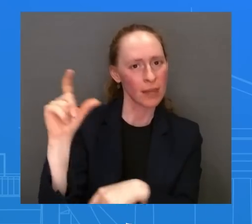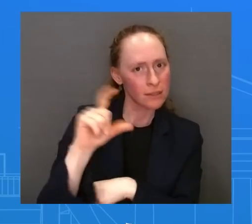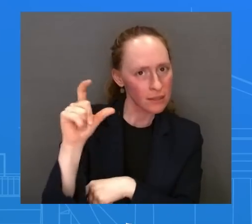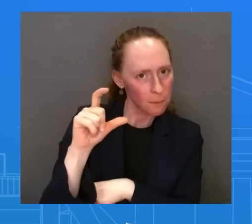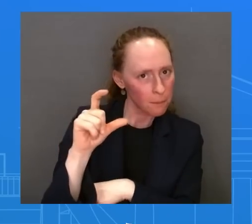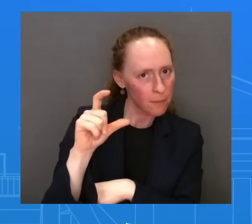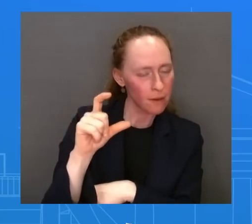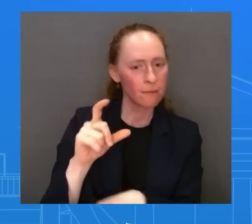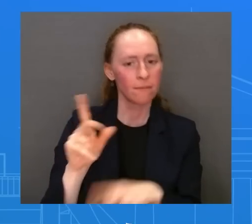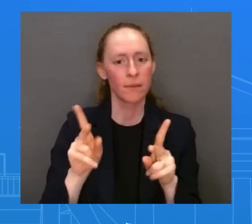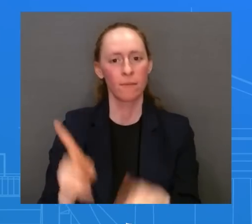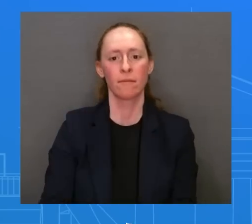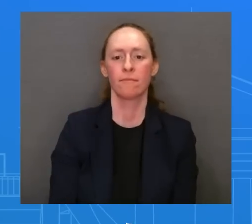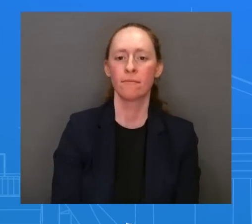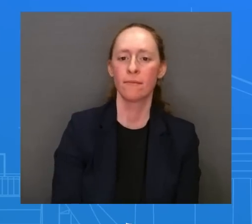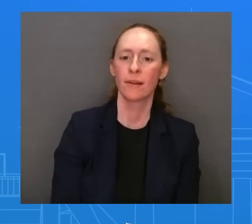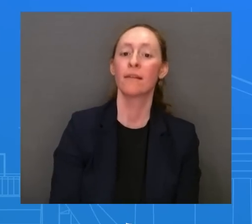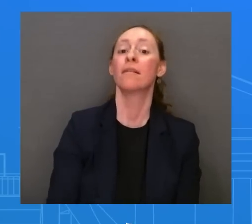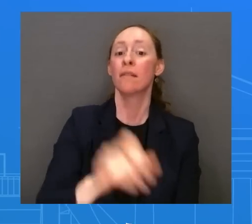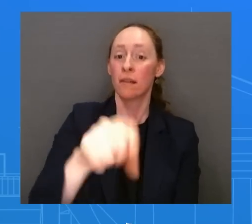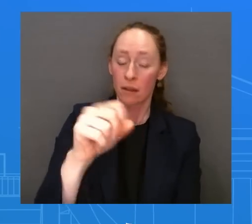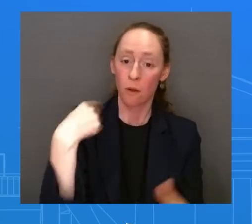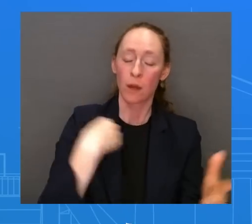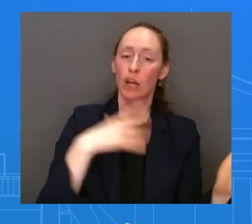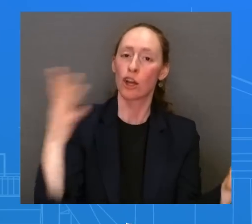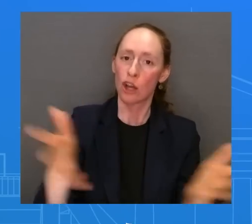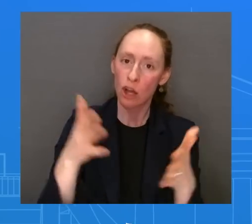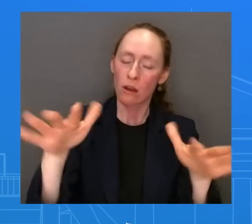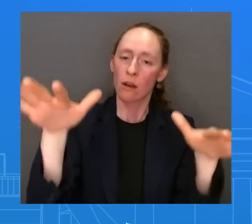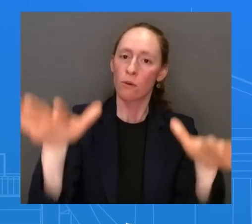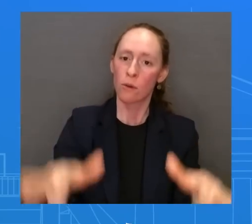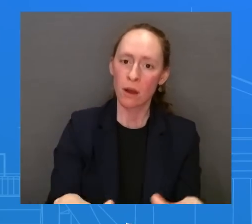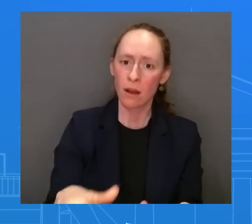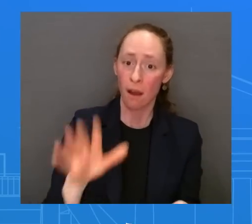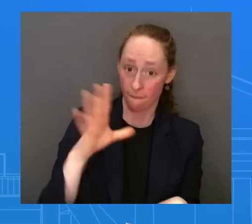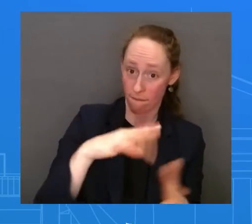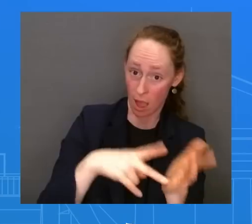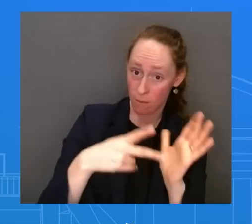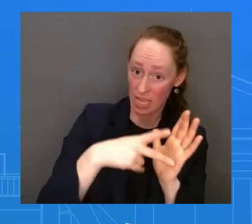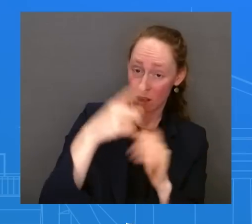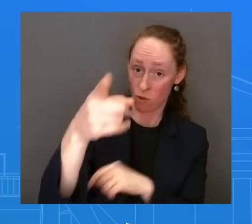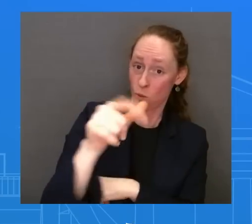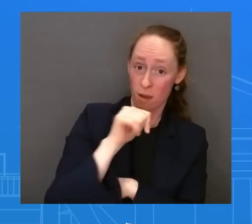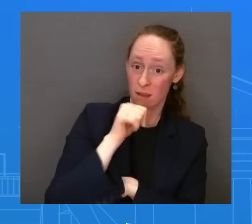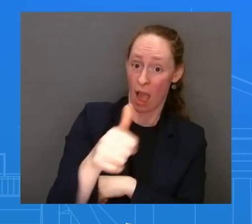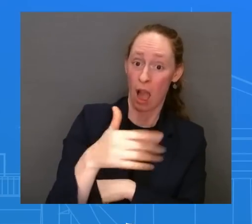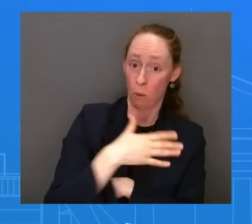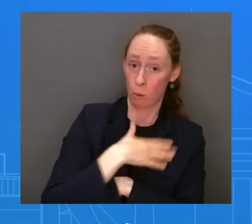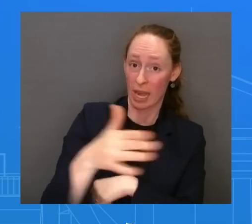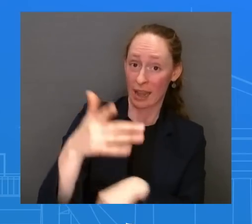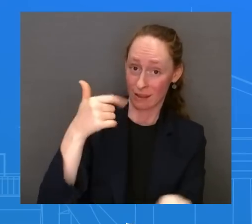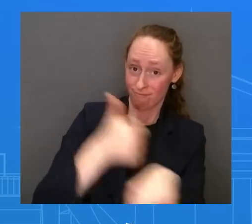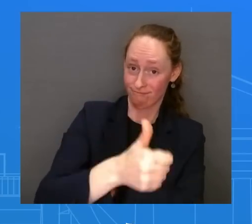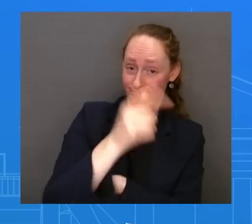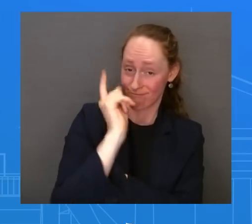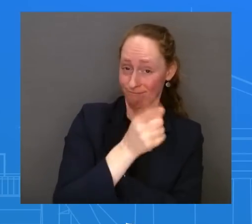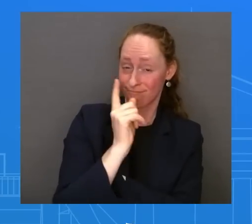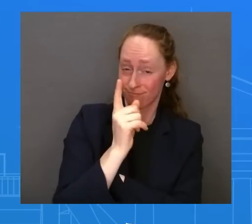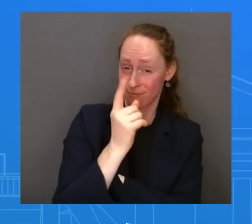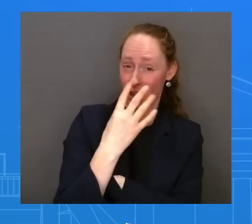White House taking sides the fact that you're not willing to single out the Israeli forces were taking on